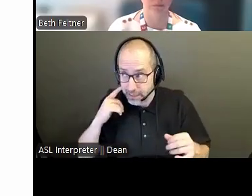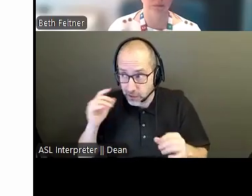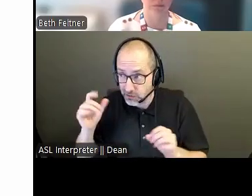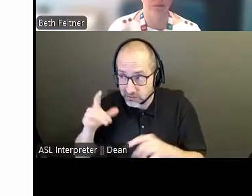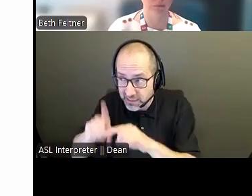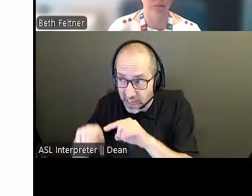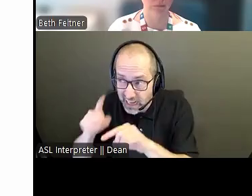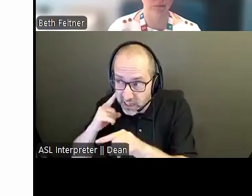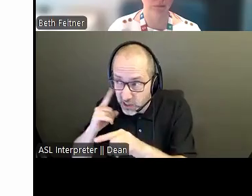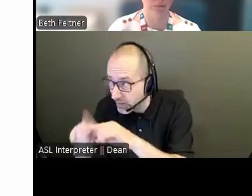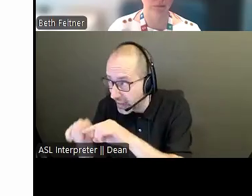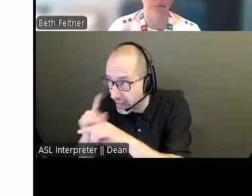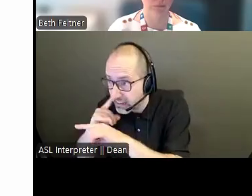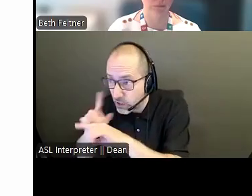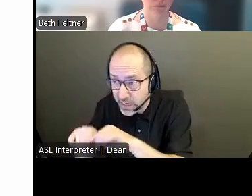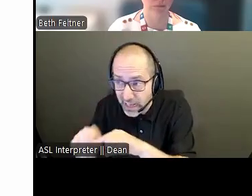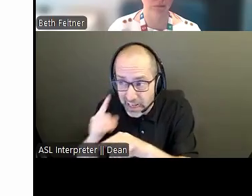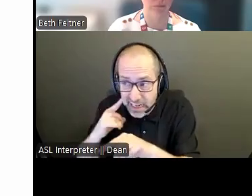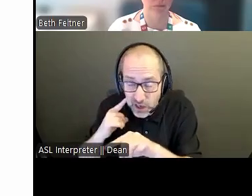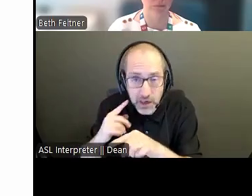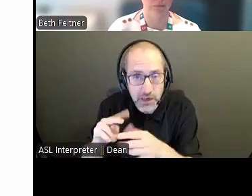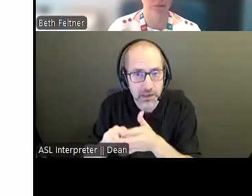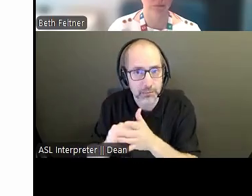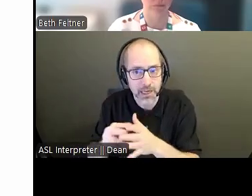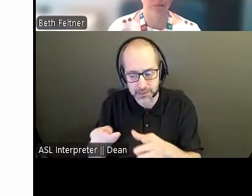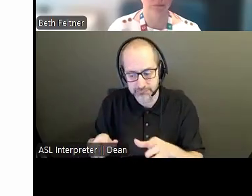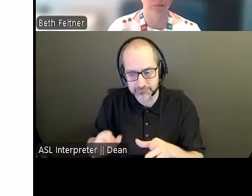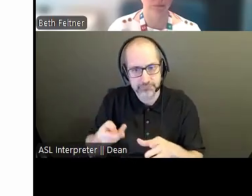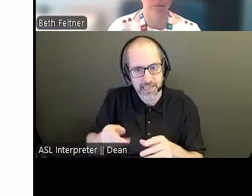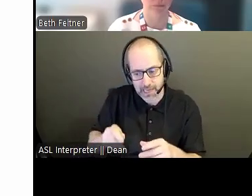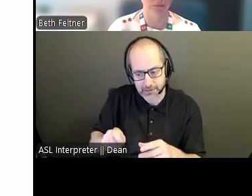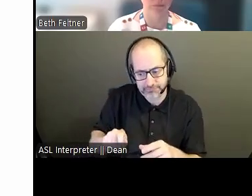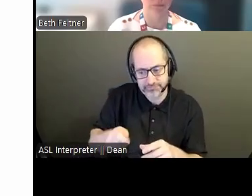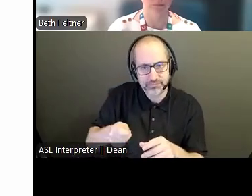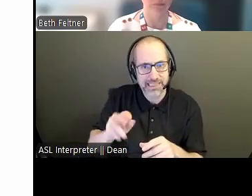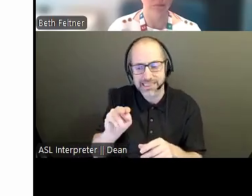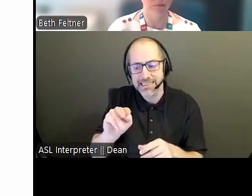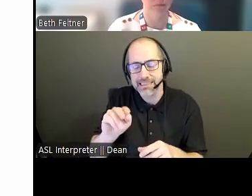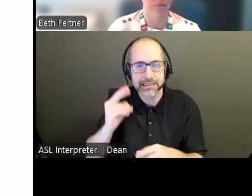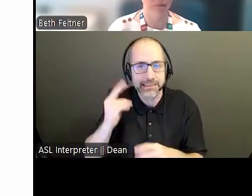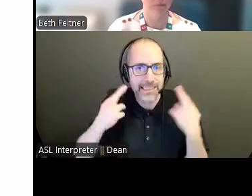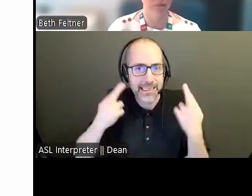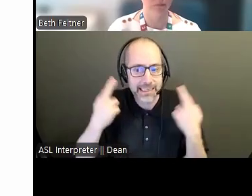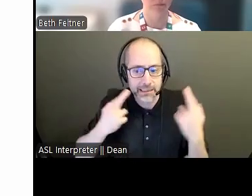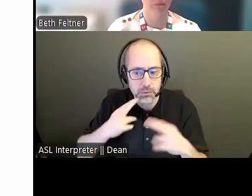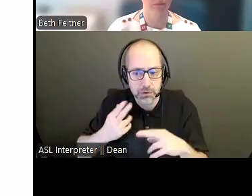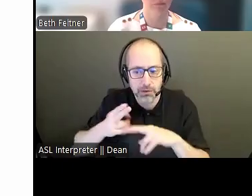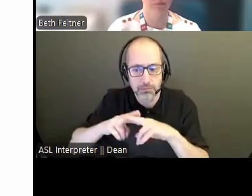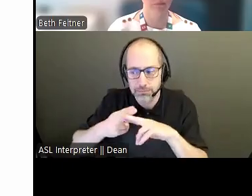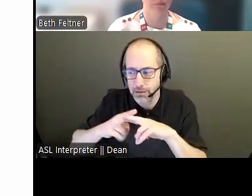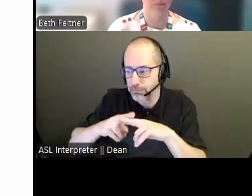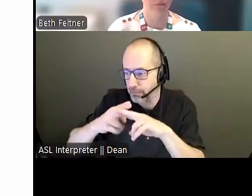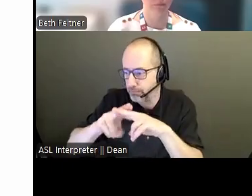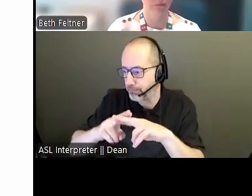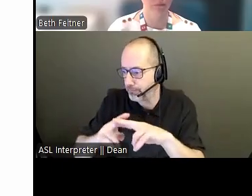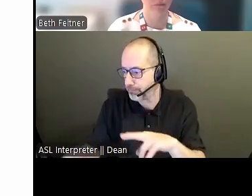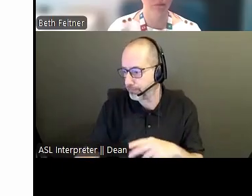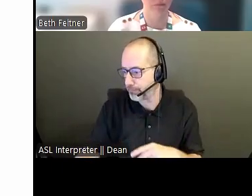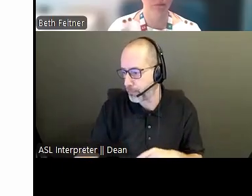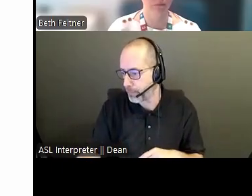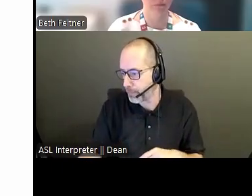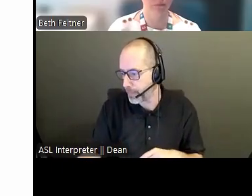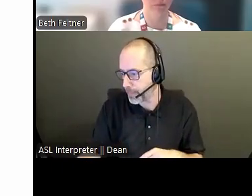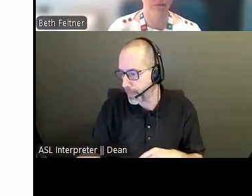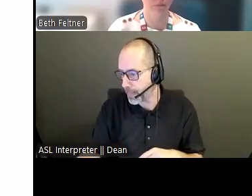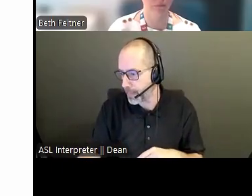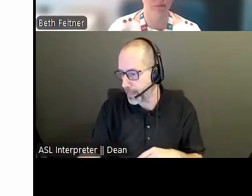then we don't hear the tinnitus as much. It's kind of like a natural masking of the tinnitus with our environment.